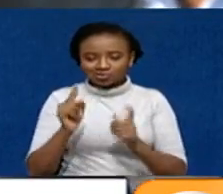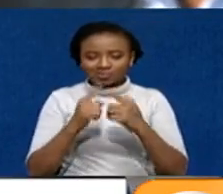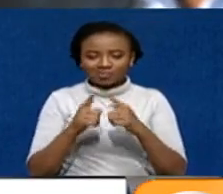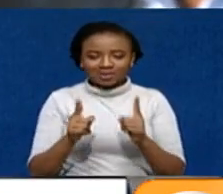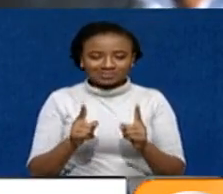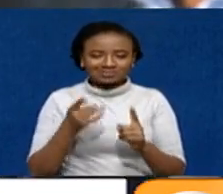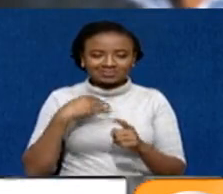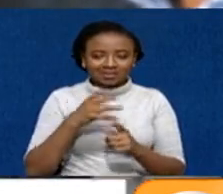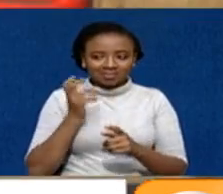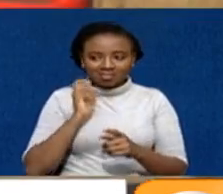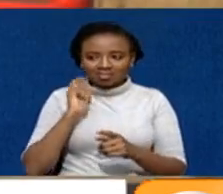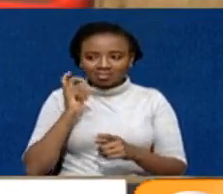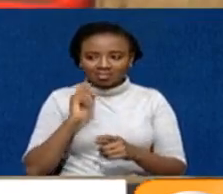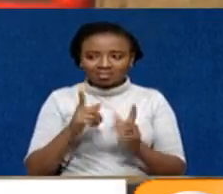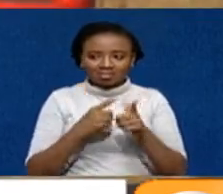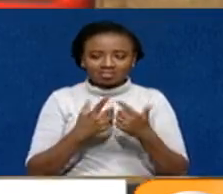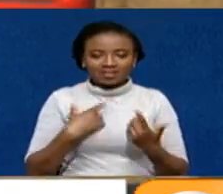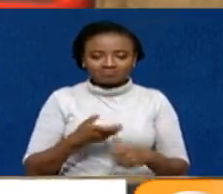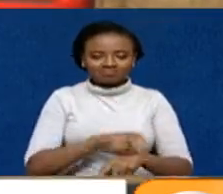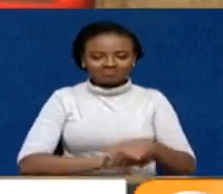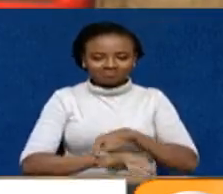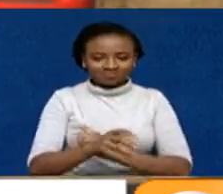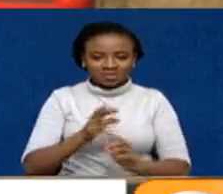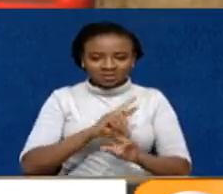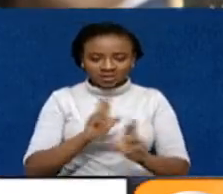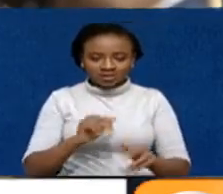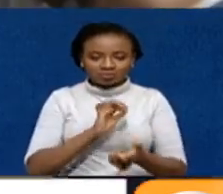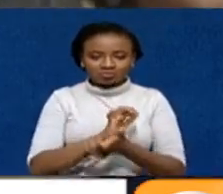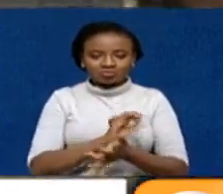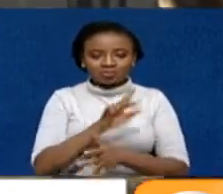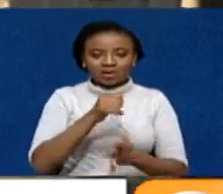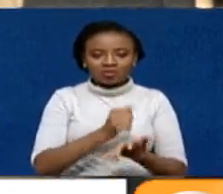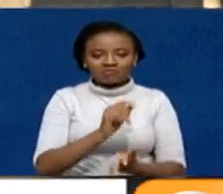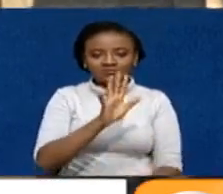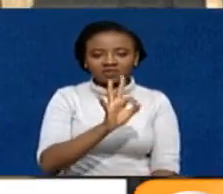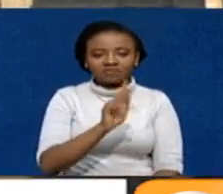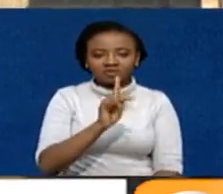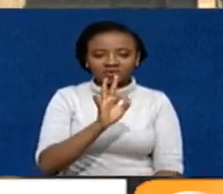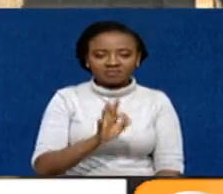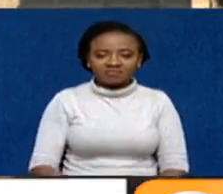heeded the call and rolled up their sleeves at Kandanda House, the headquarters of FKF.